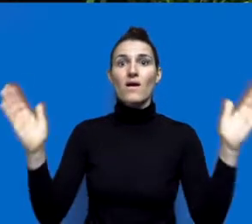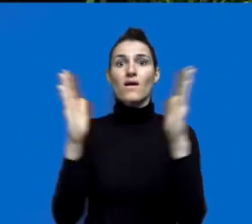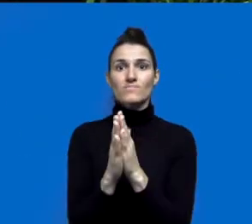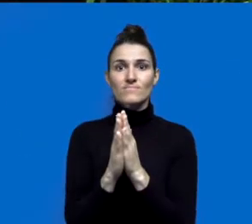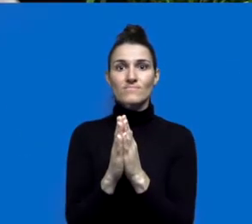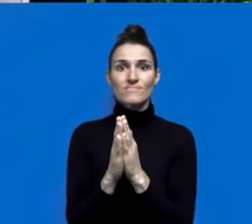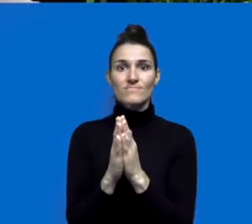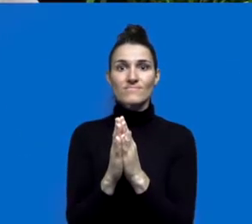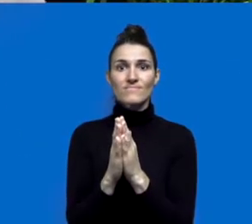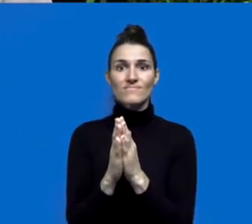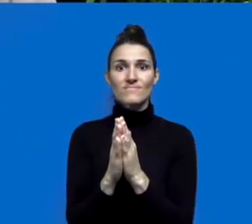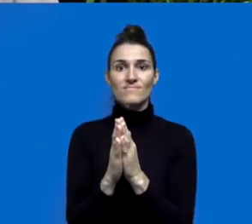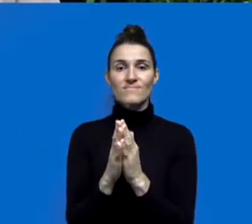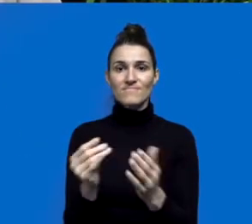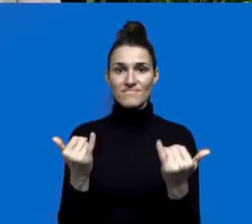plop.